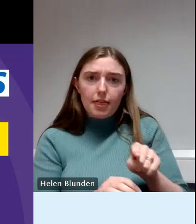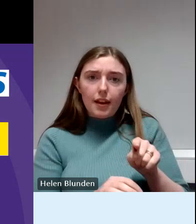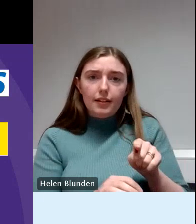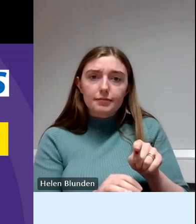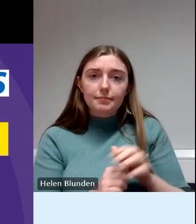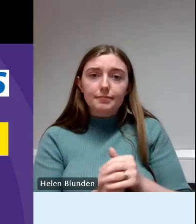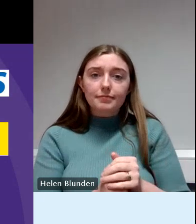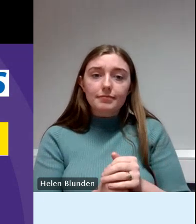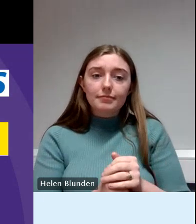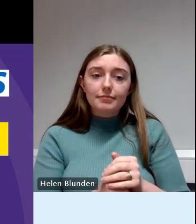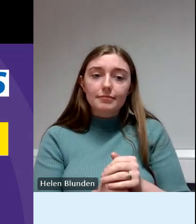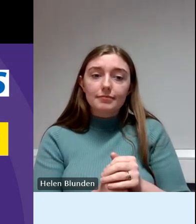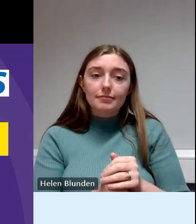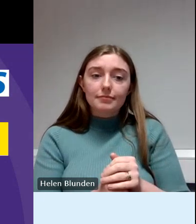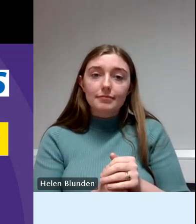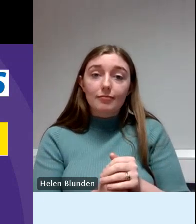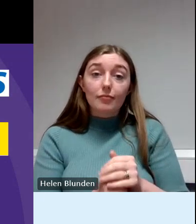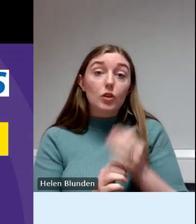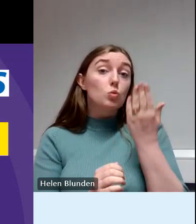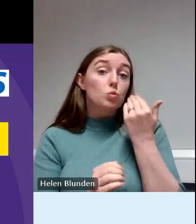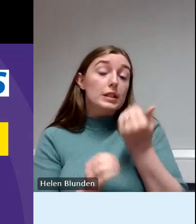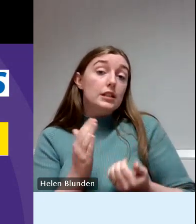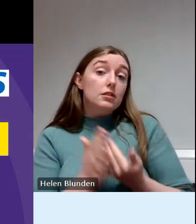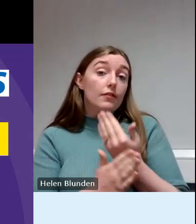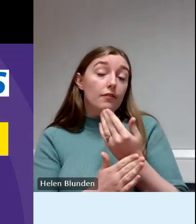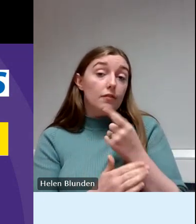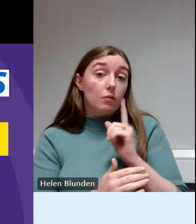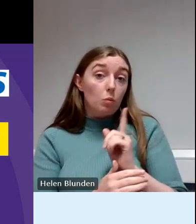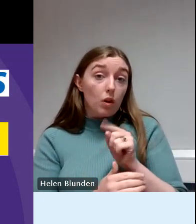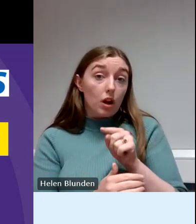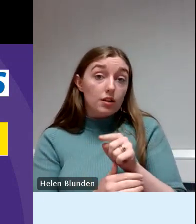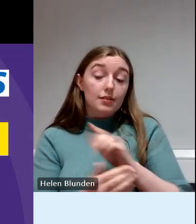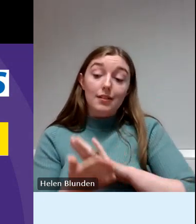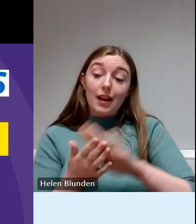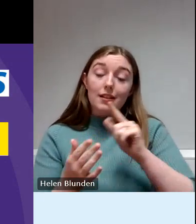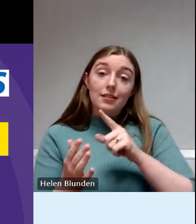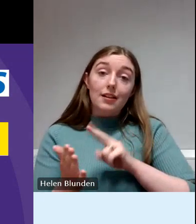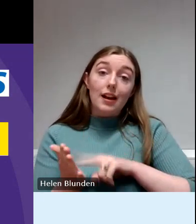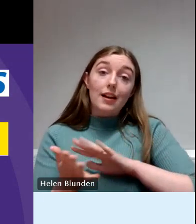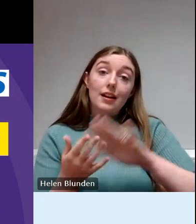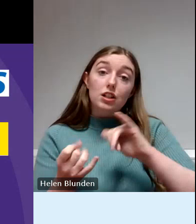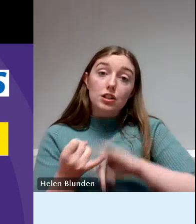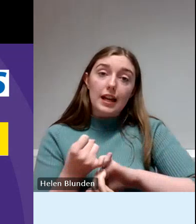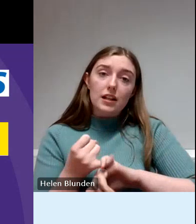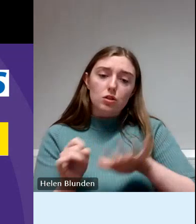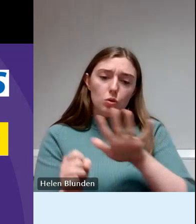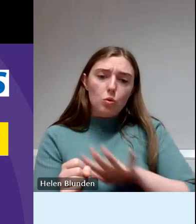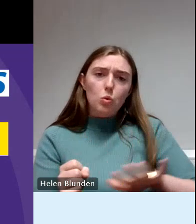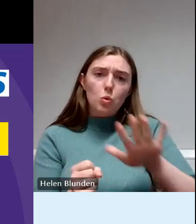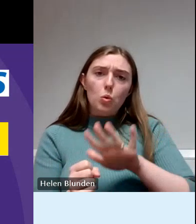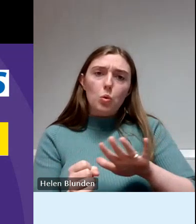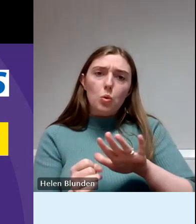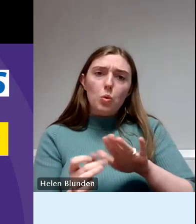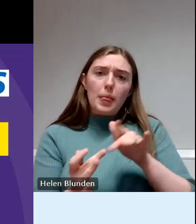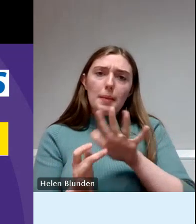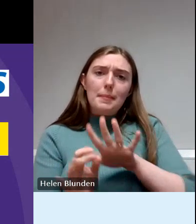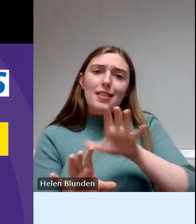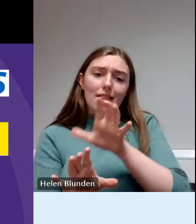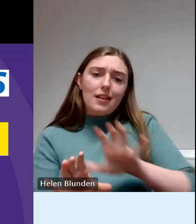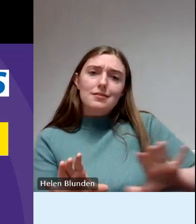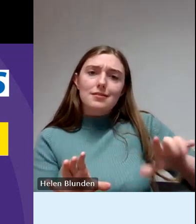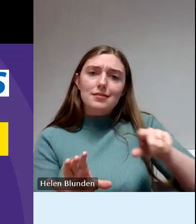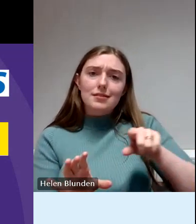of organisationally, though, the most recent development is that the NHS across the Midlands, and that's a huge area, that's